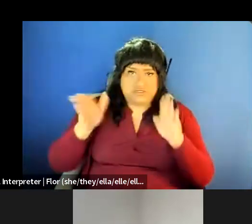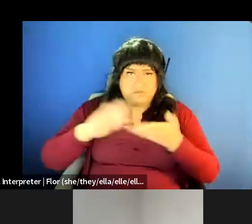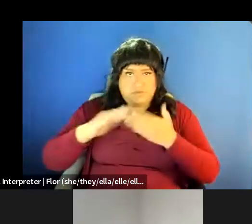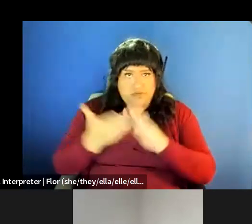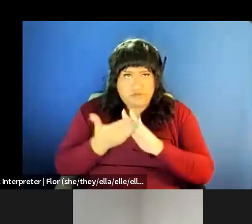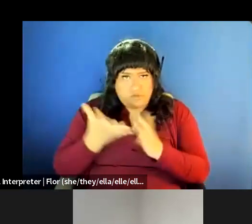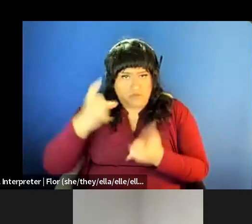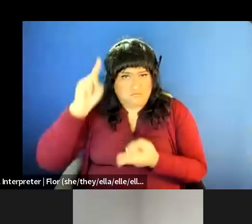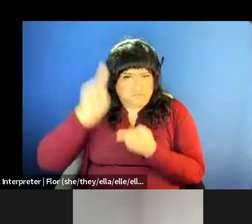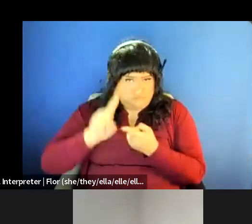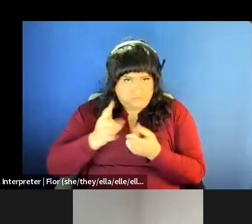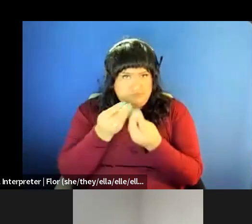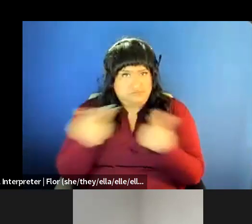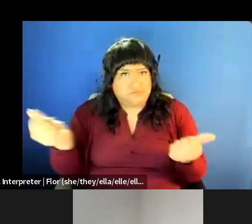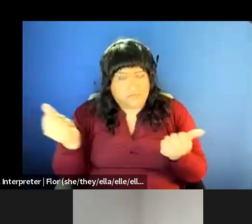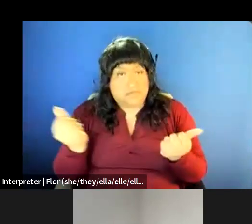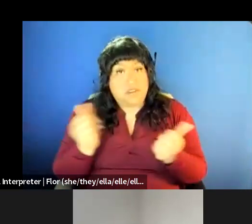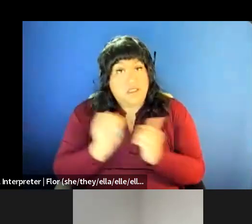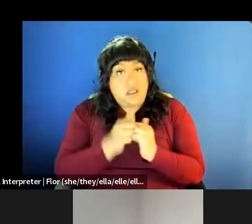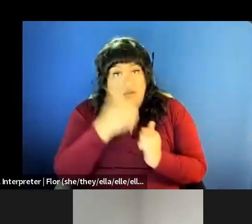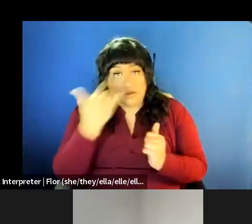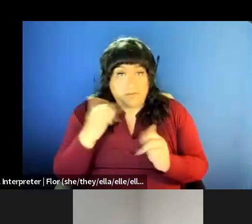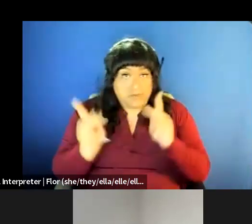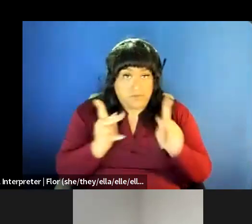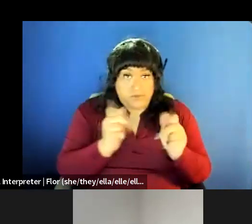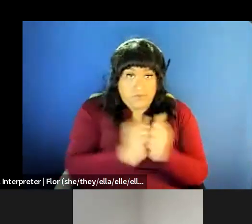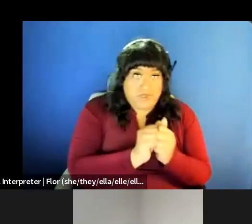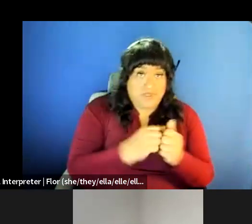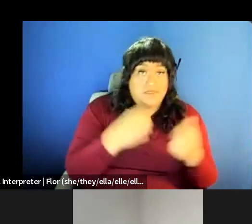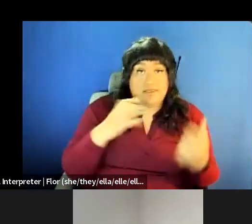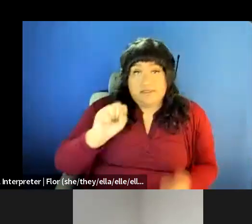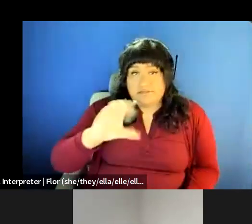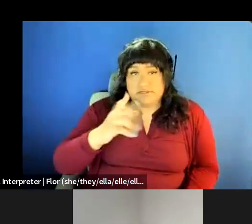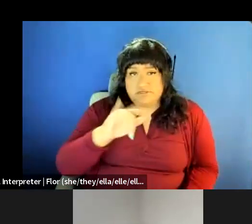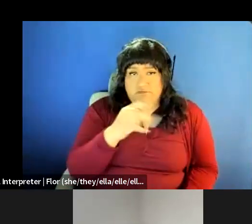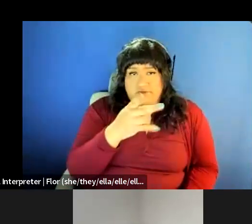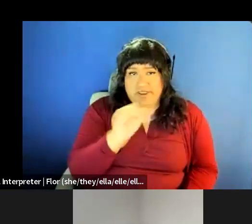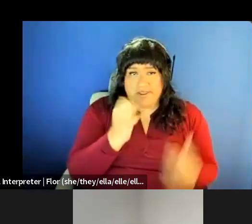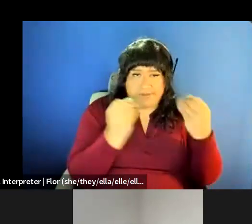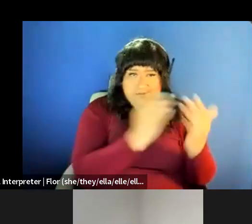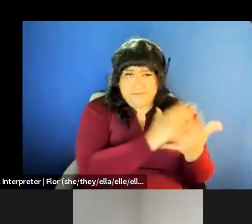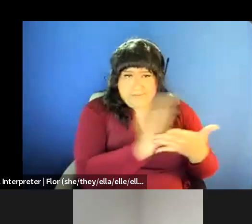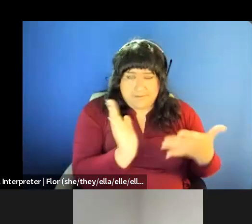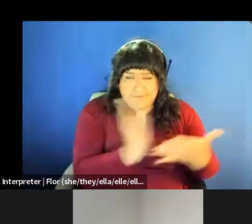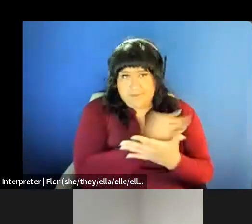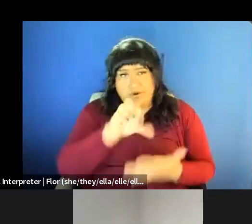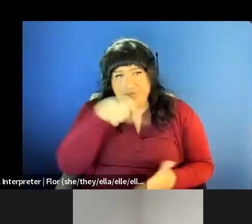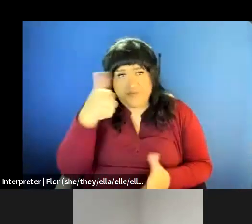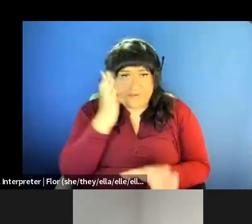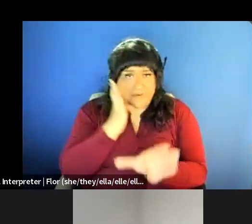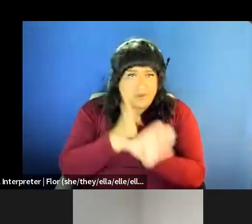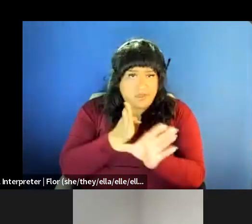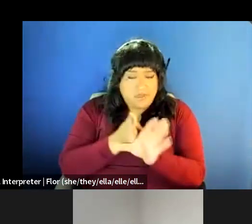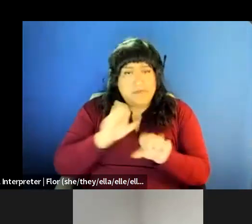work. Persons with diagnosed schizophrenia spectrum or other qualifying psychotic disorders may be referred to care courts